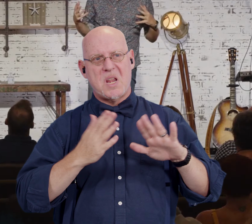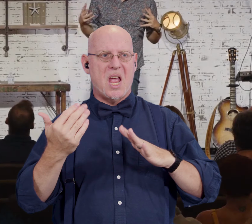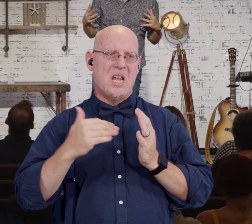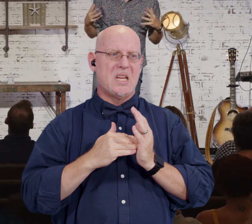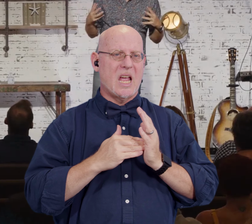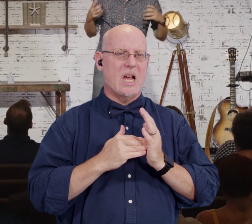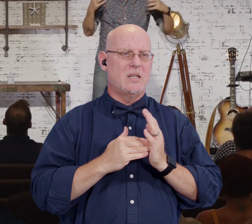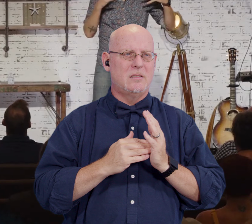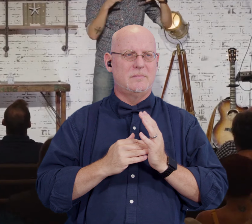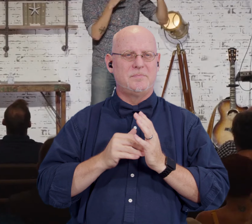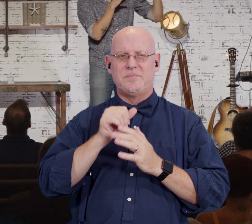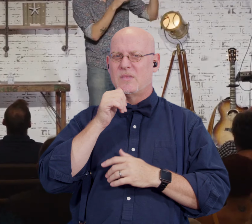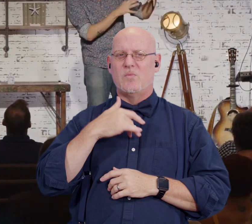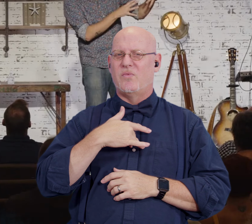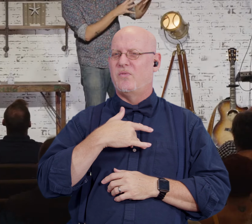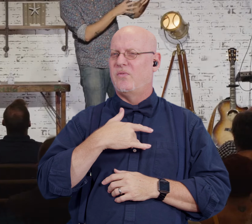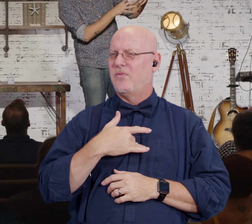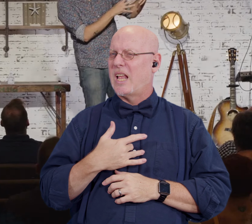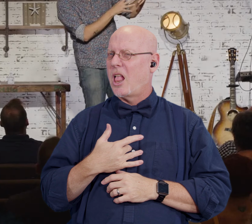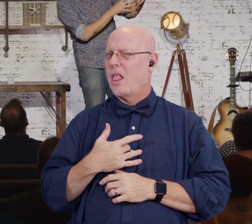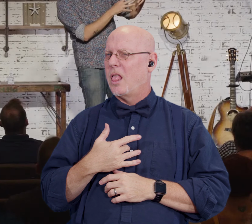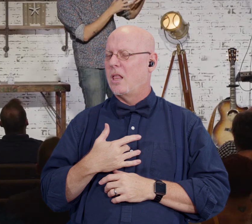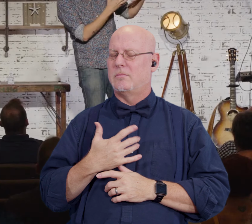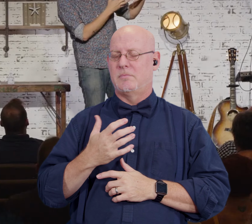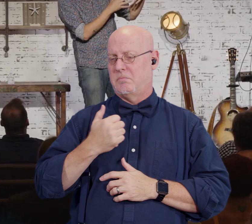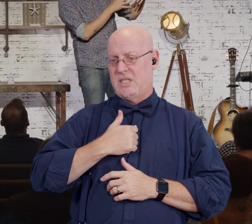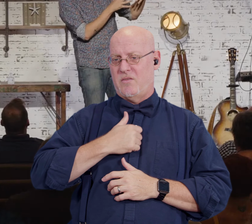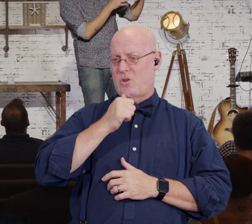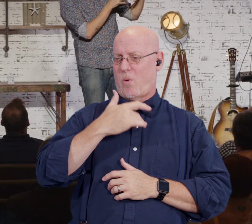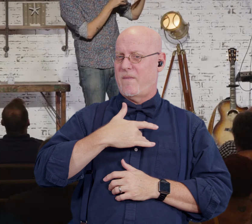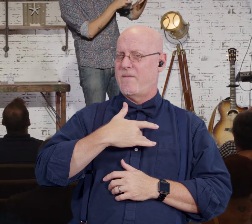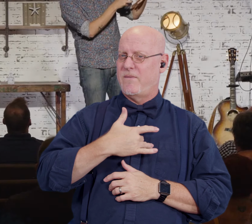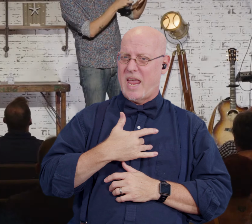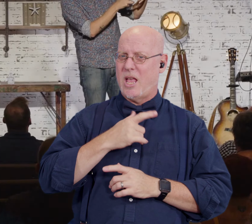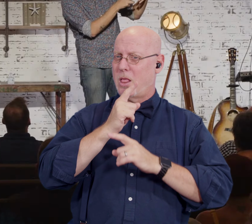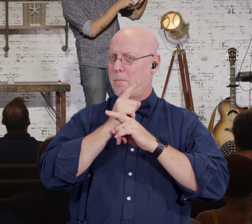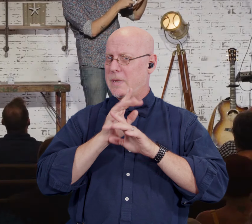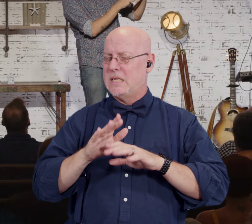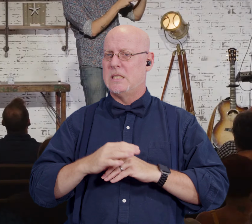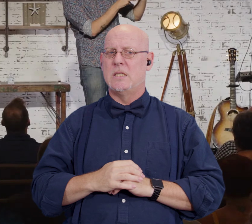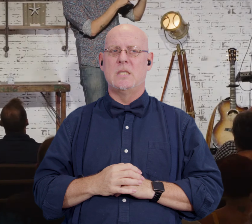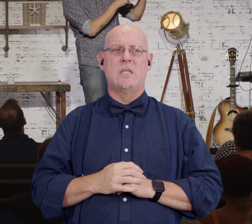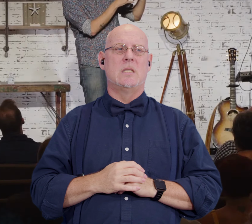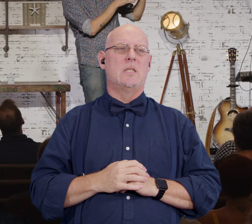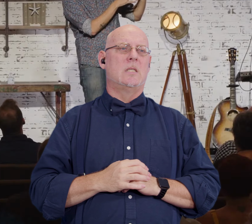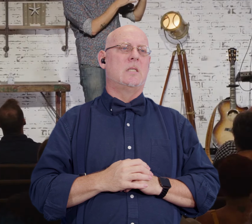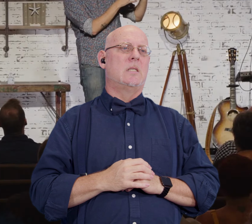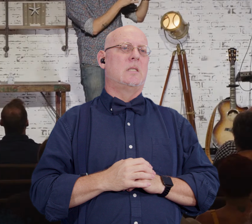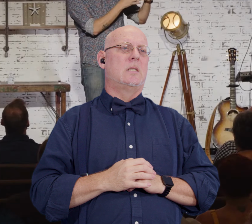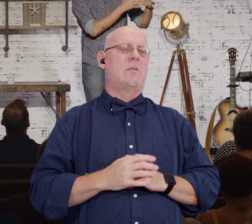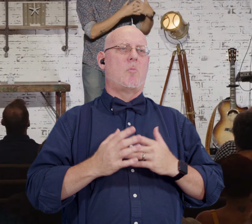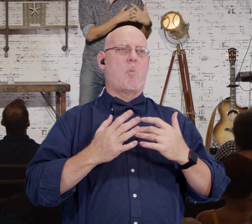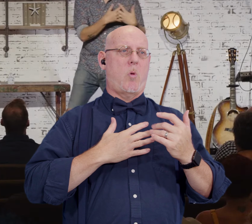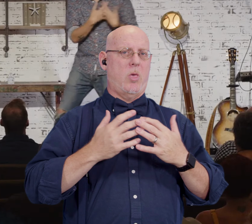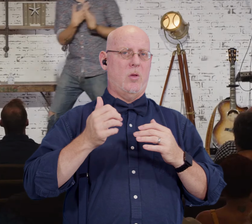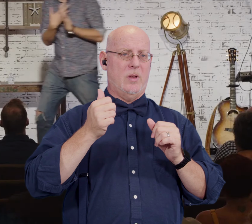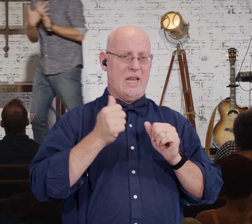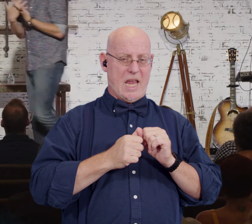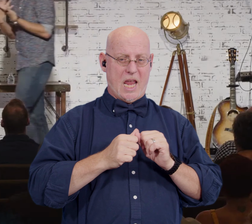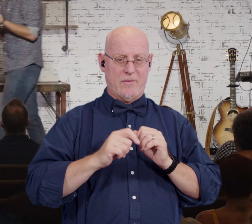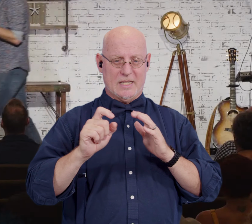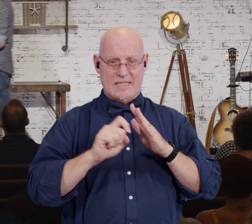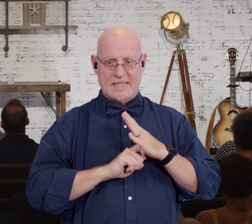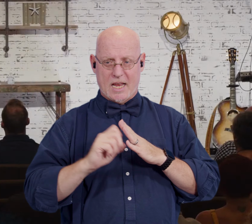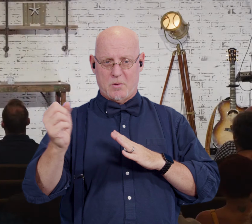probably dying again. And you don't feel, or at least I don't feel at peace. Even though every